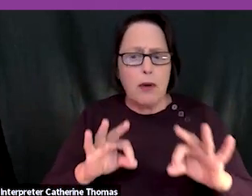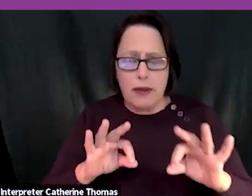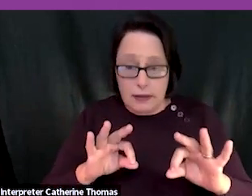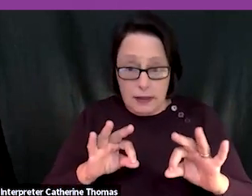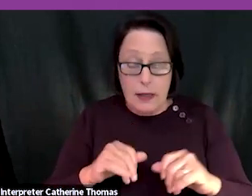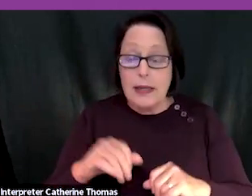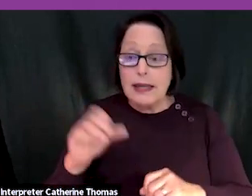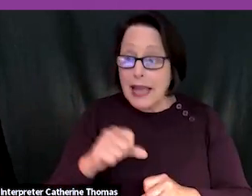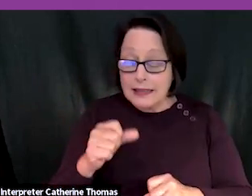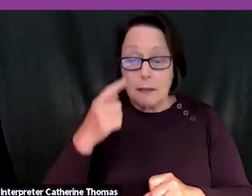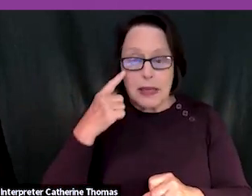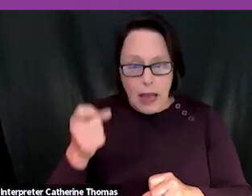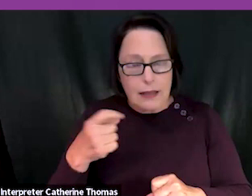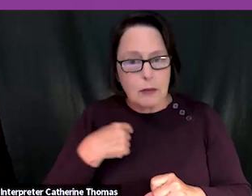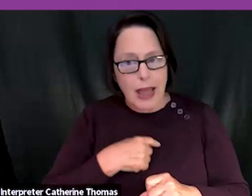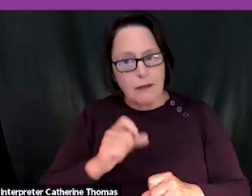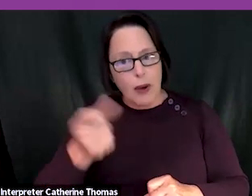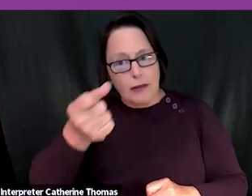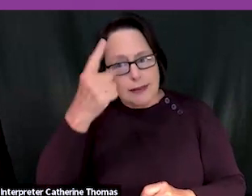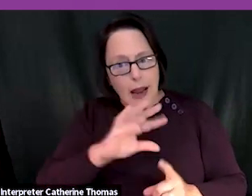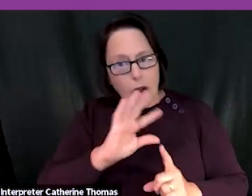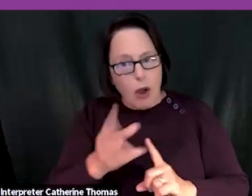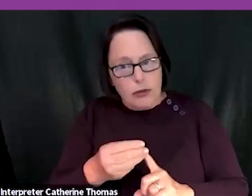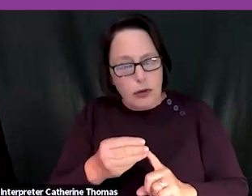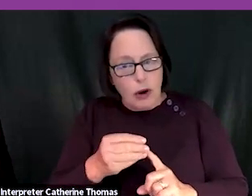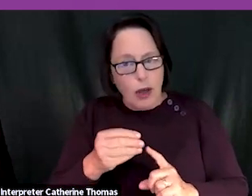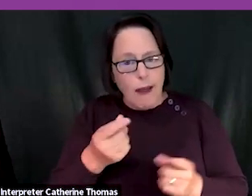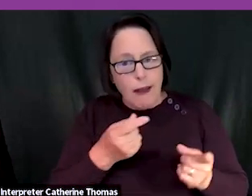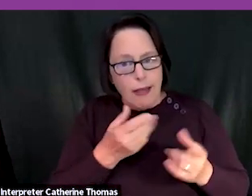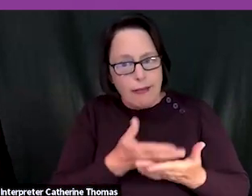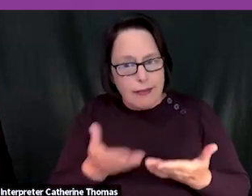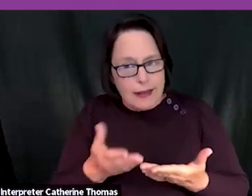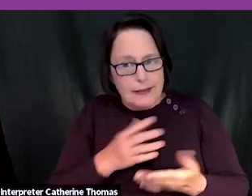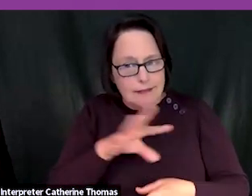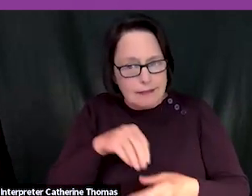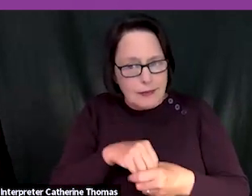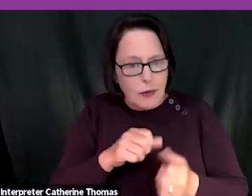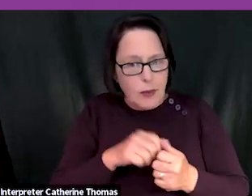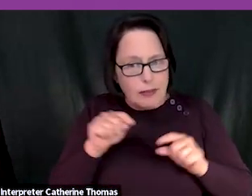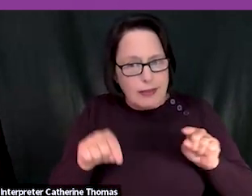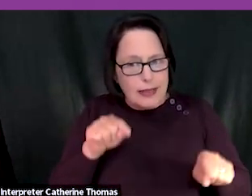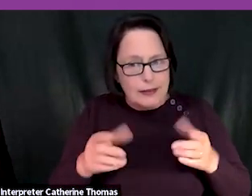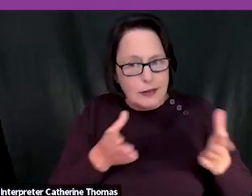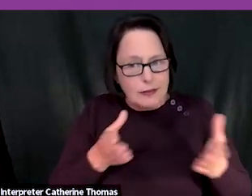in mind the cultural nuances that exist when these services are provided.